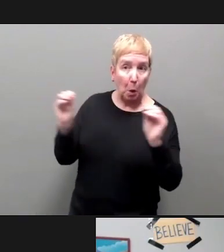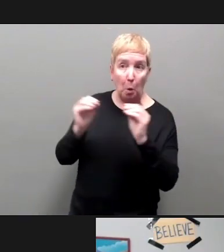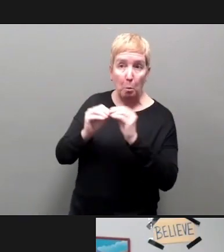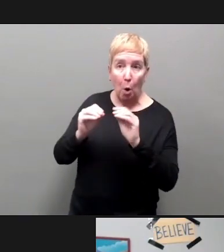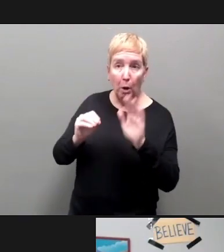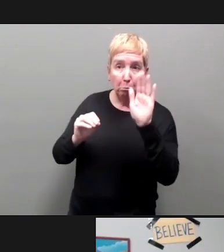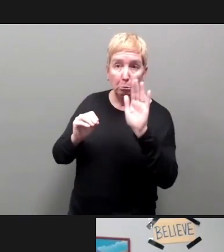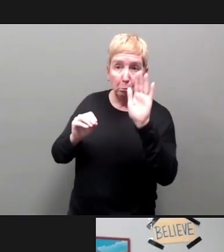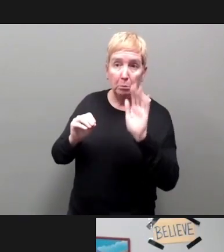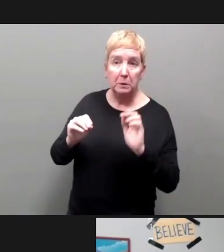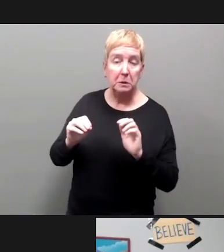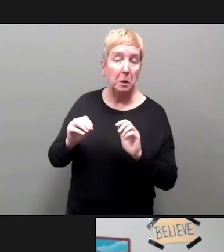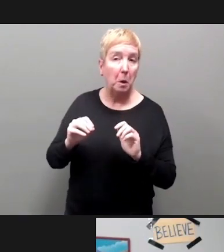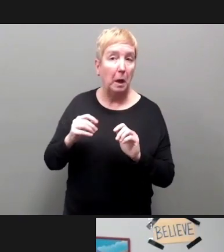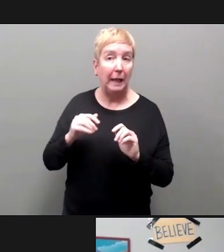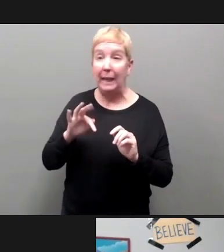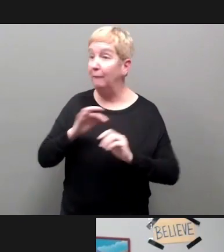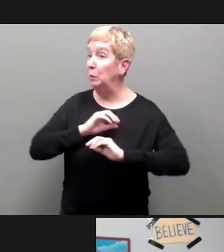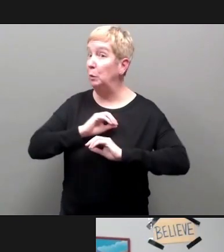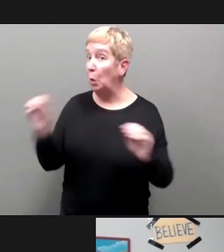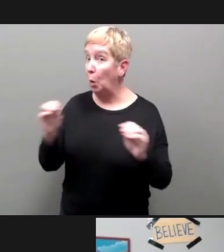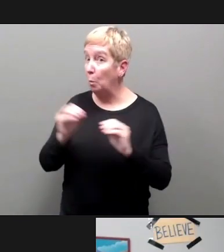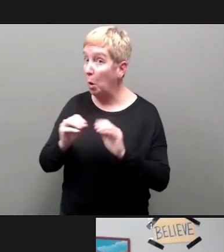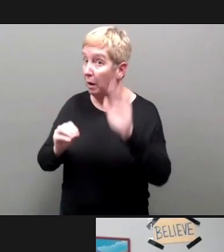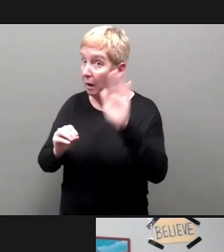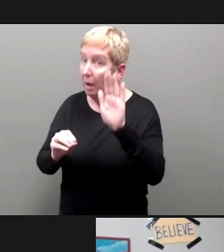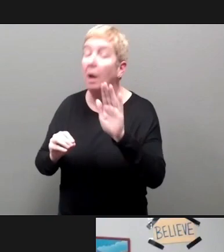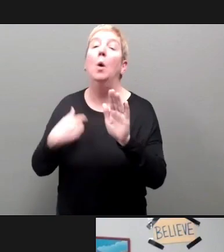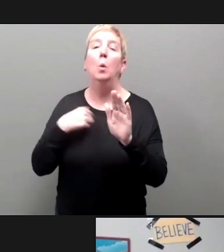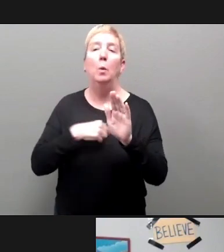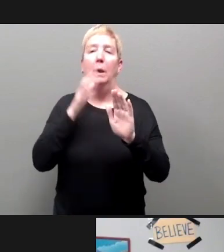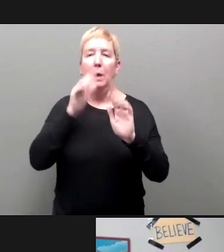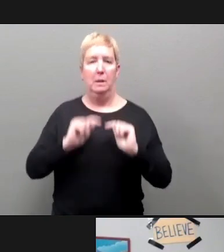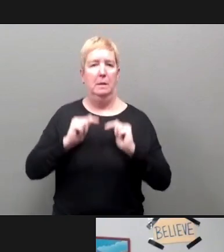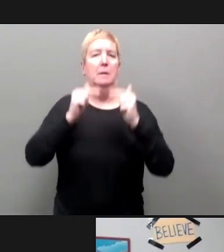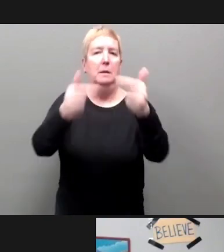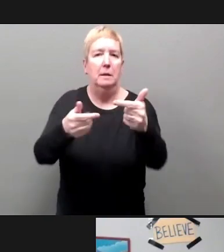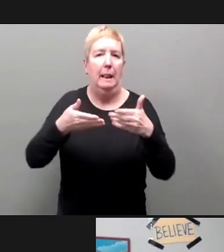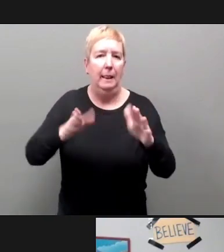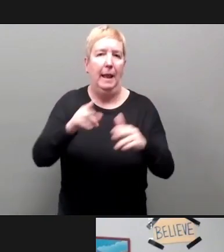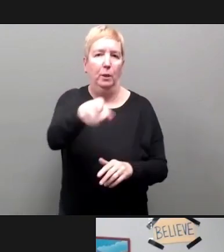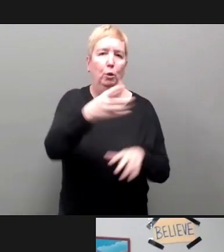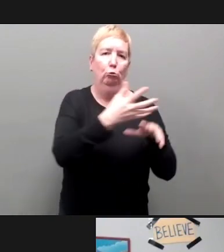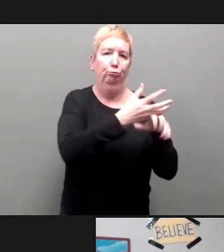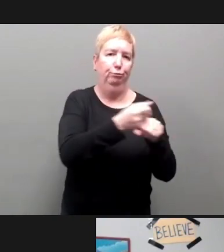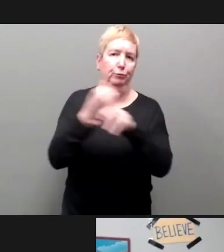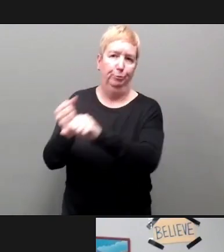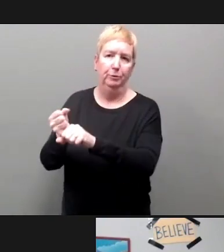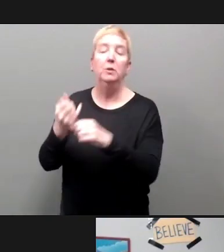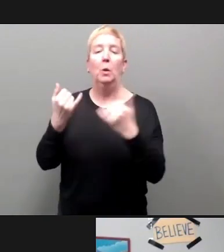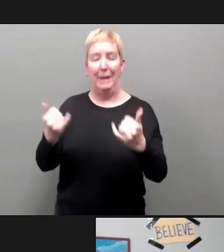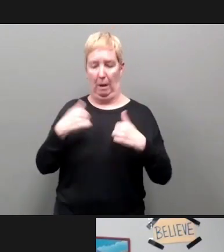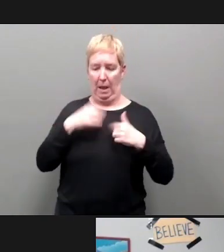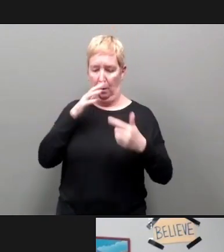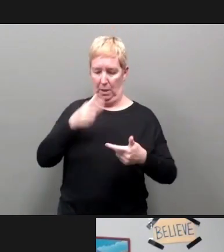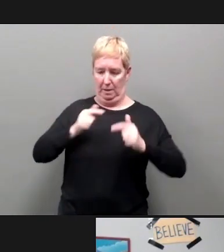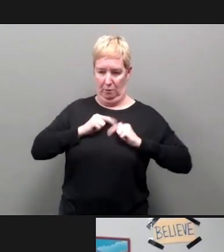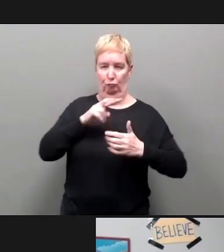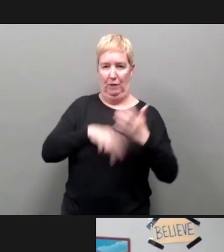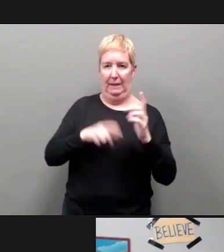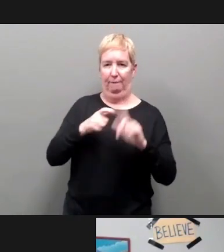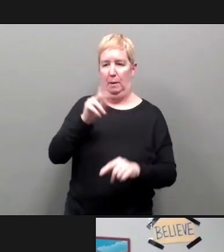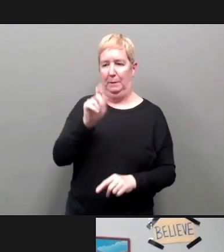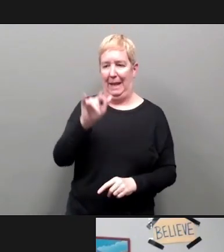asking and having this question answered, I think we'll turn to final statements. So on behalf of Kaylin Norwood, the question is, can you go into